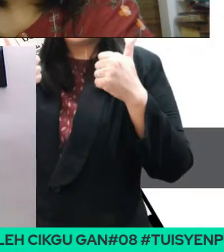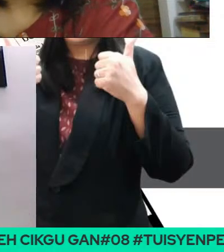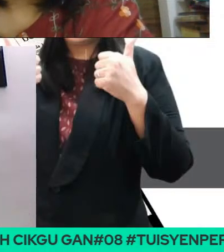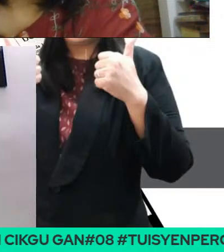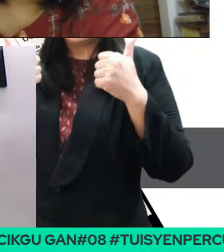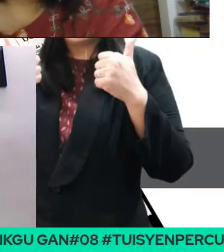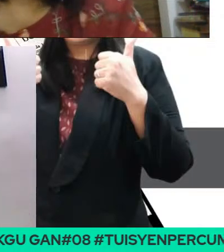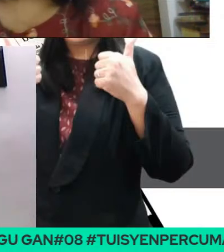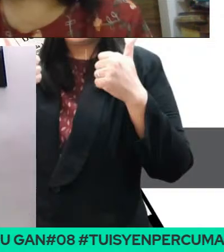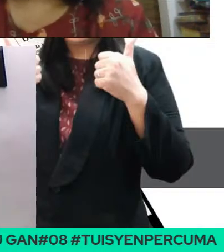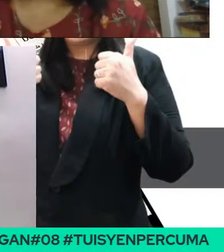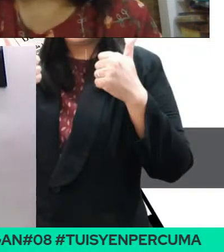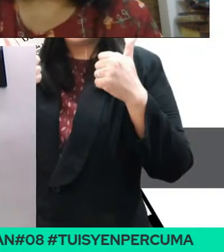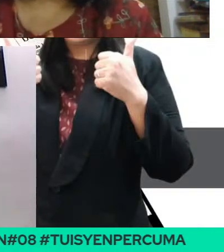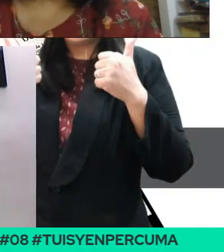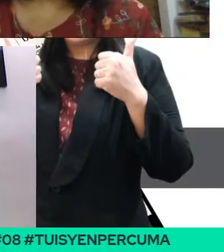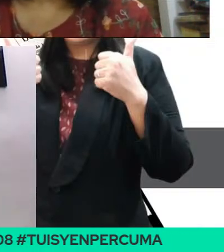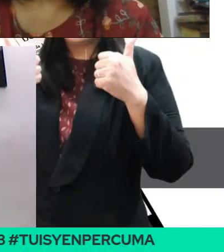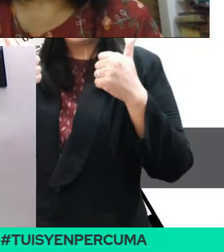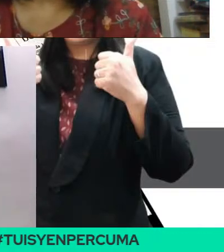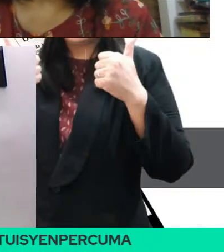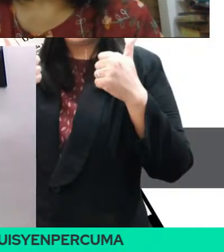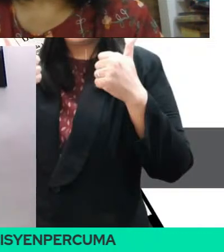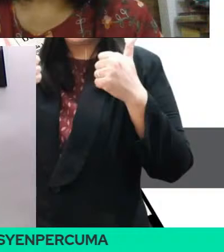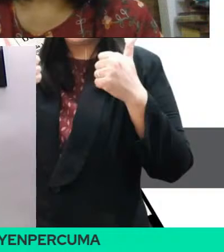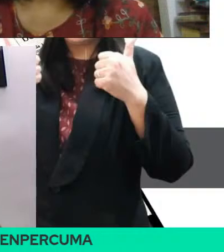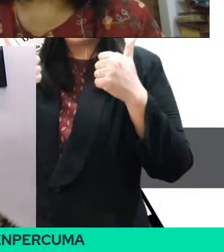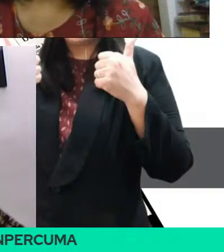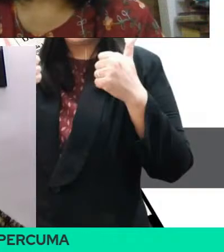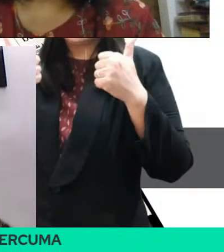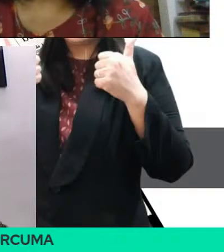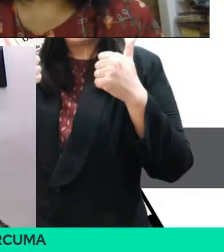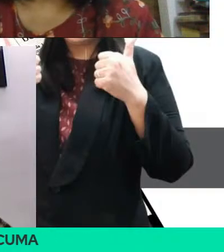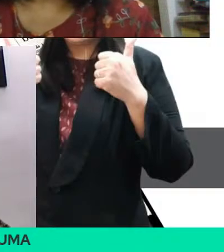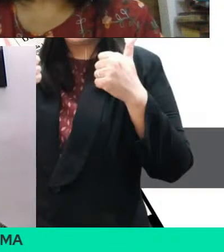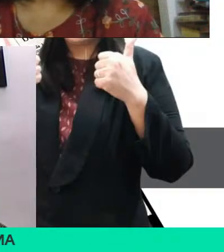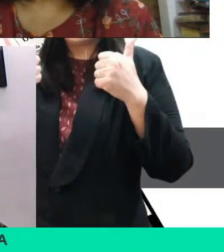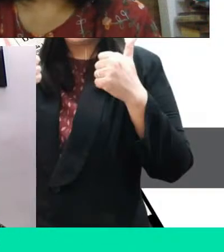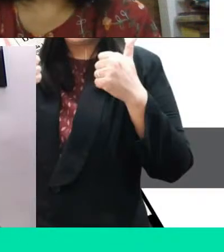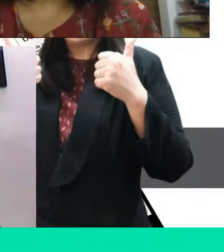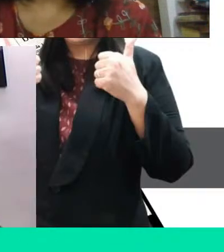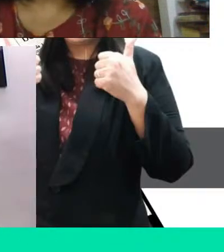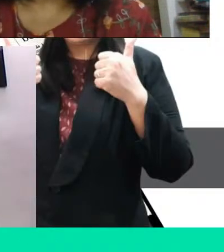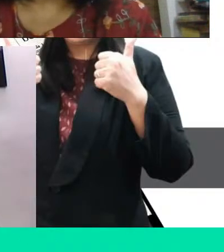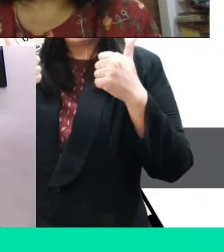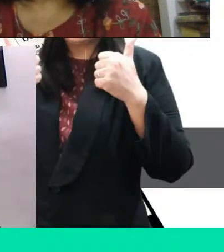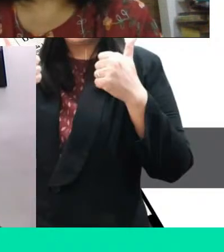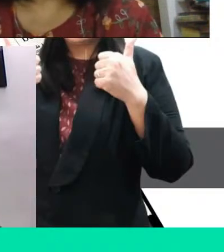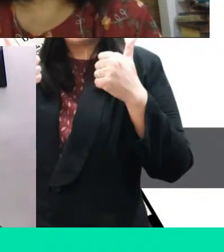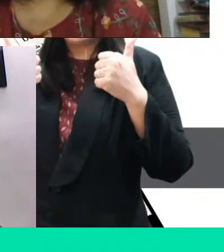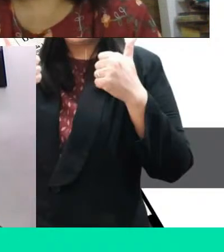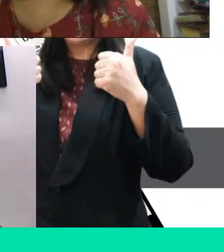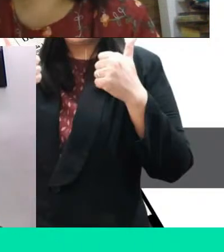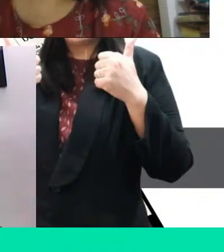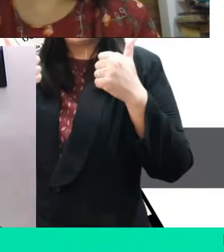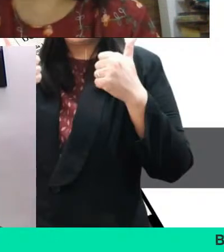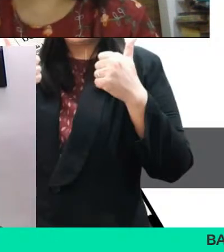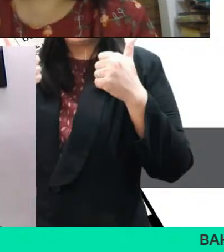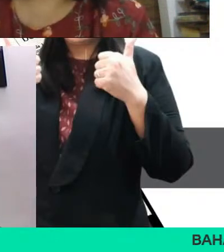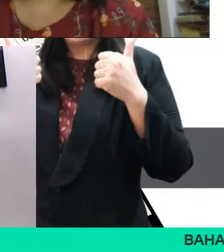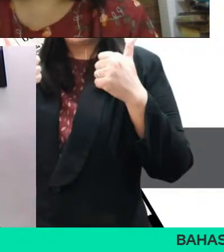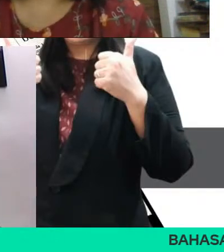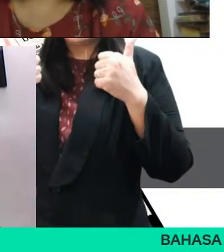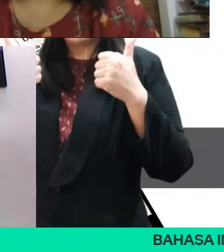Let me introduce our teacher for today's lesson. Sorry. We have Madam Gan Bin Hoon from SMK